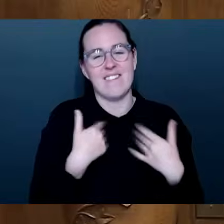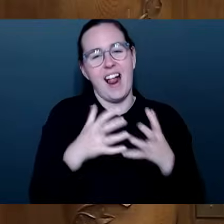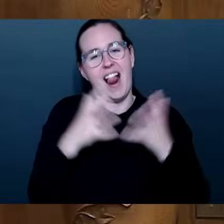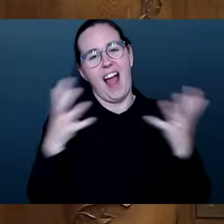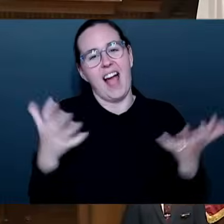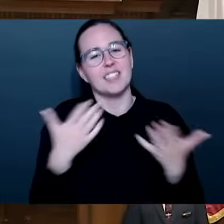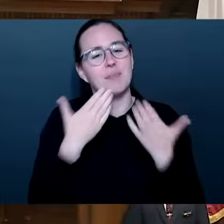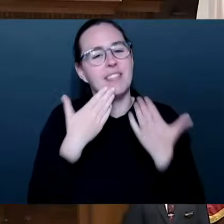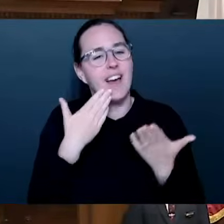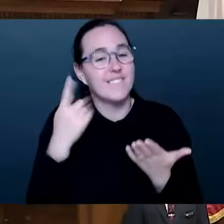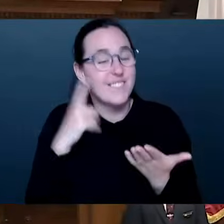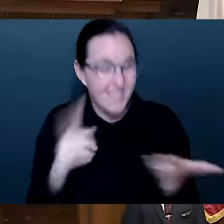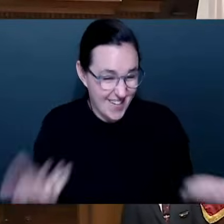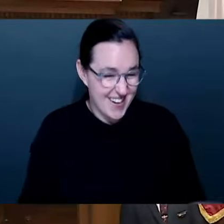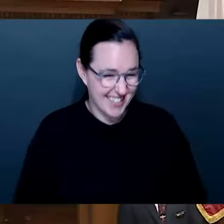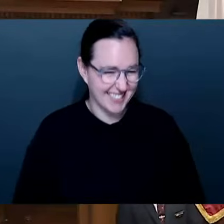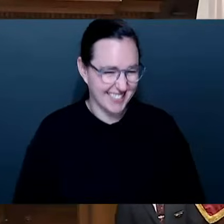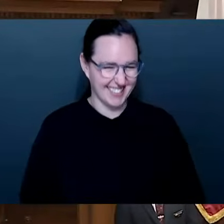Madam Clerk.